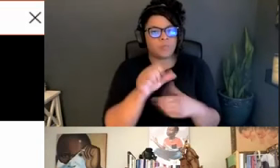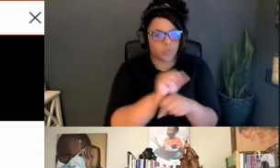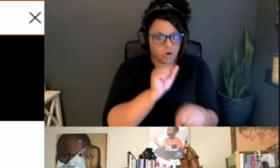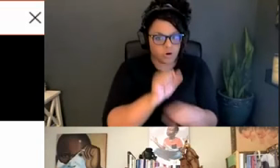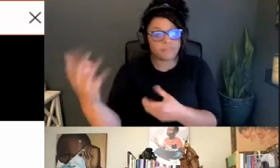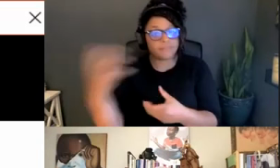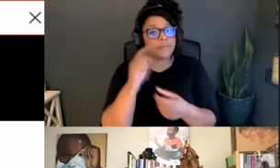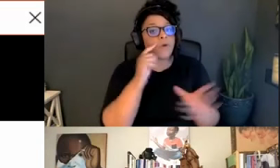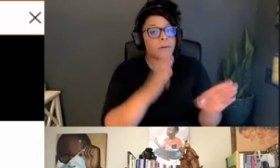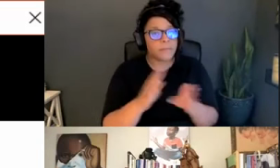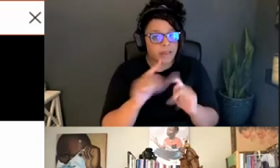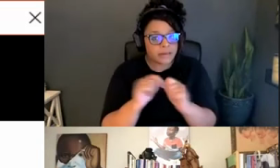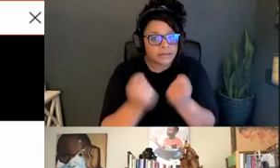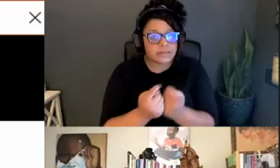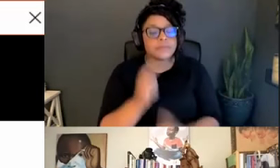team.